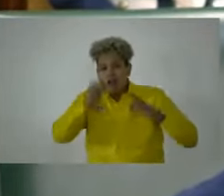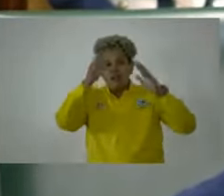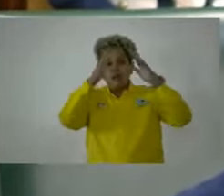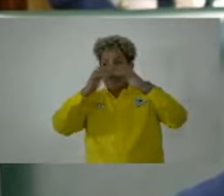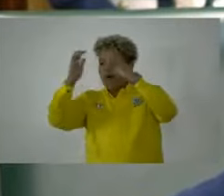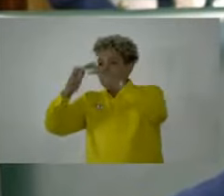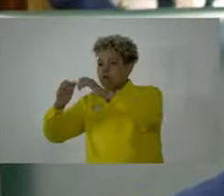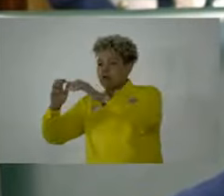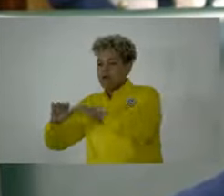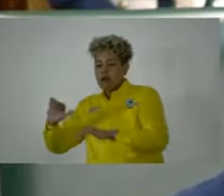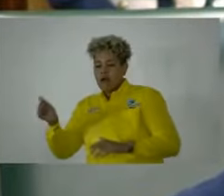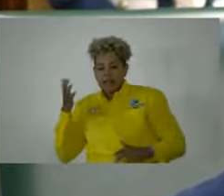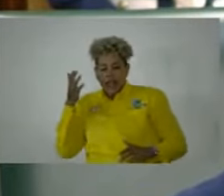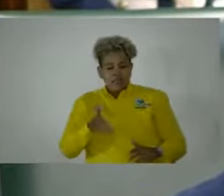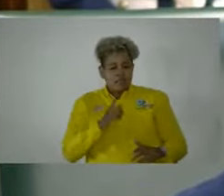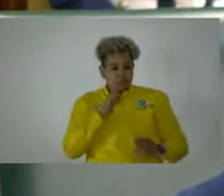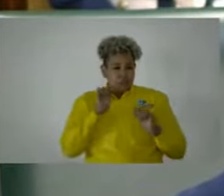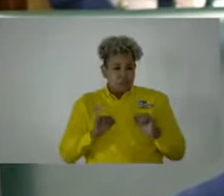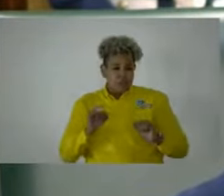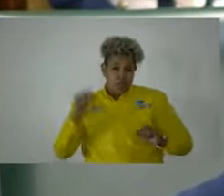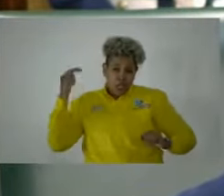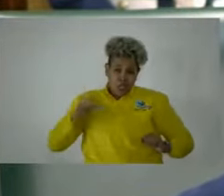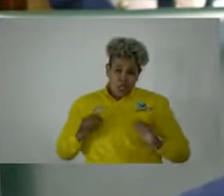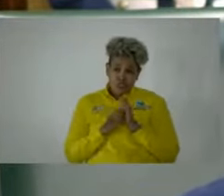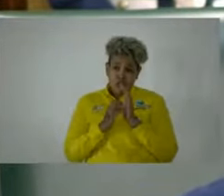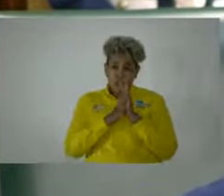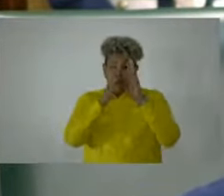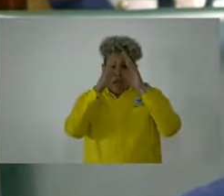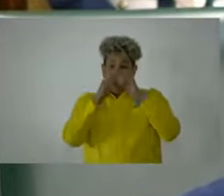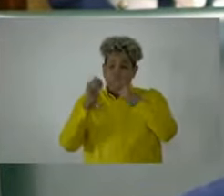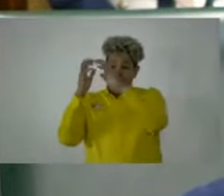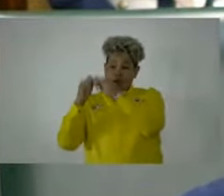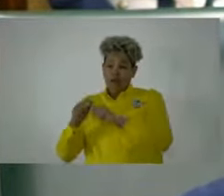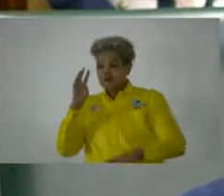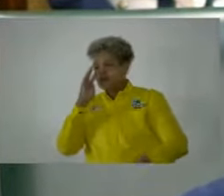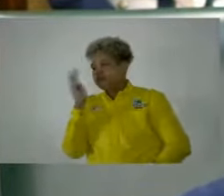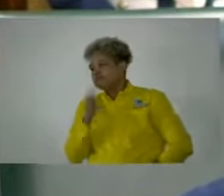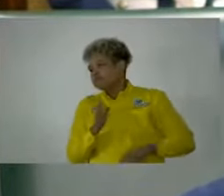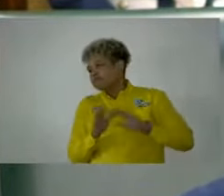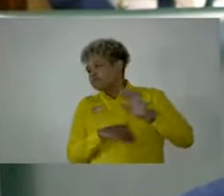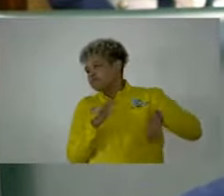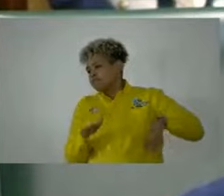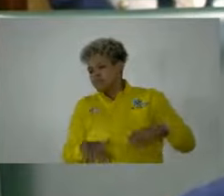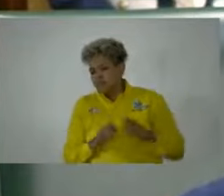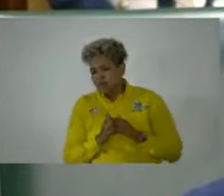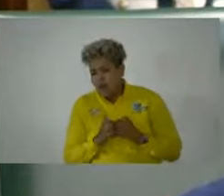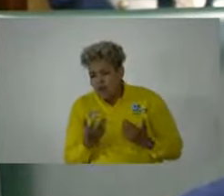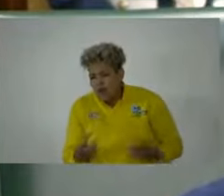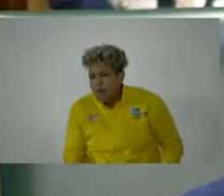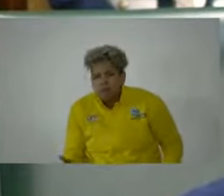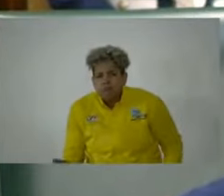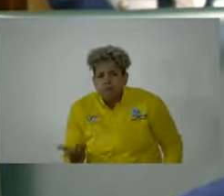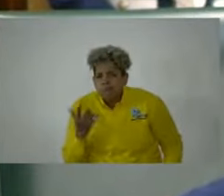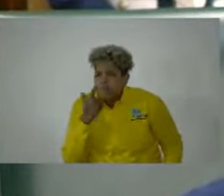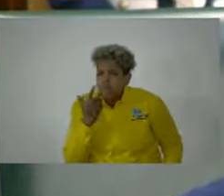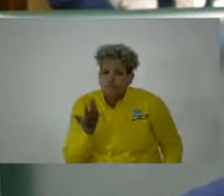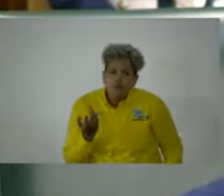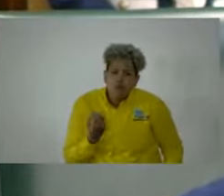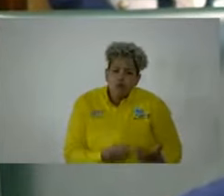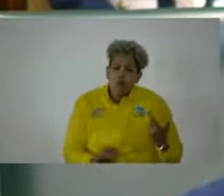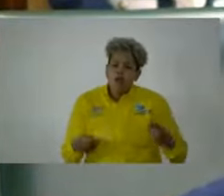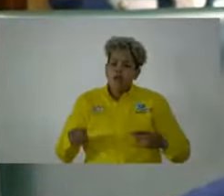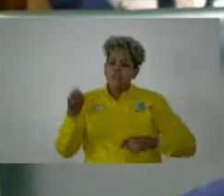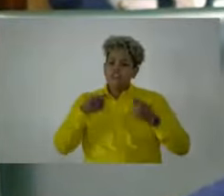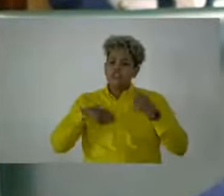existing and potential heritage sites are disintegrating from neglect. How come? Change